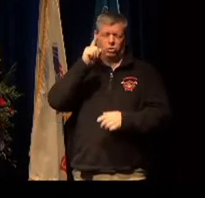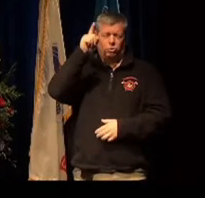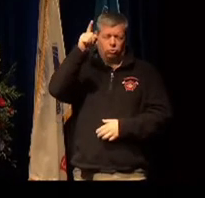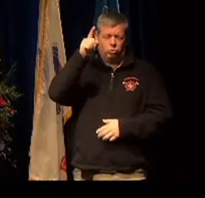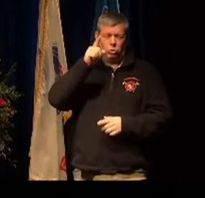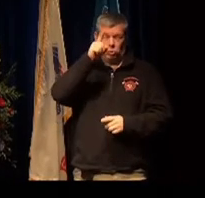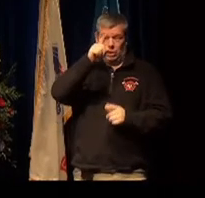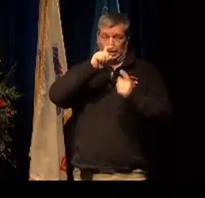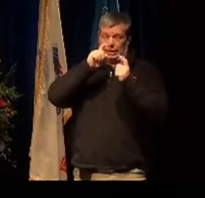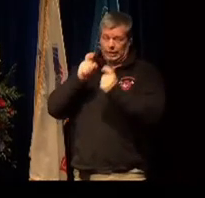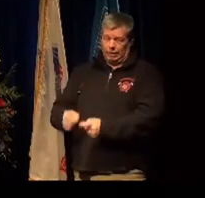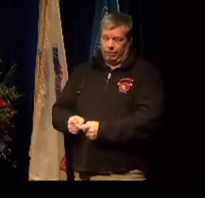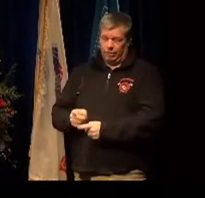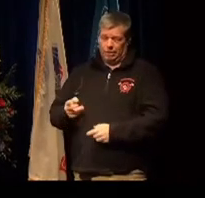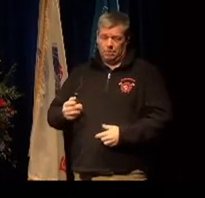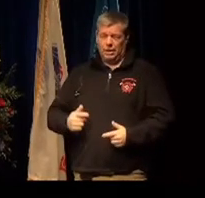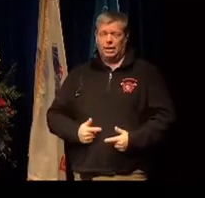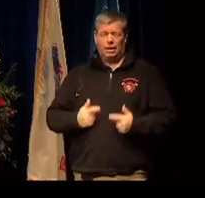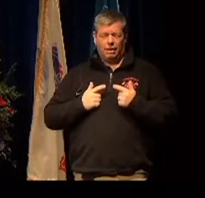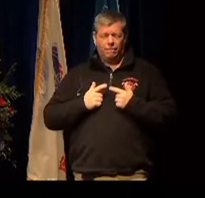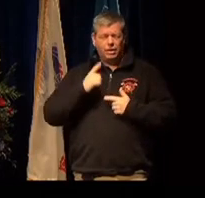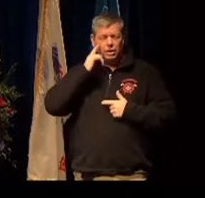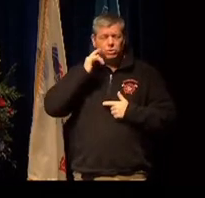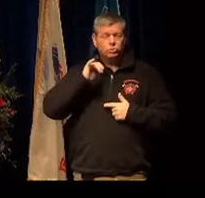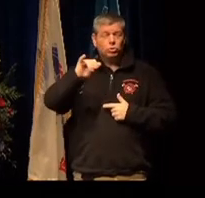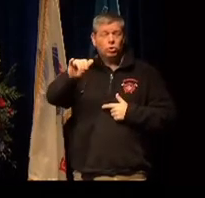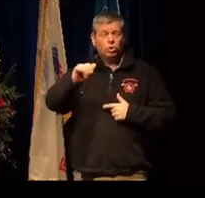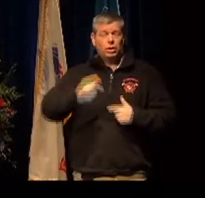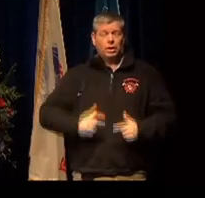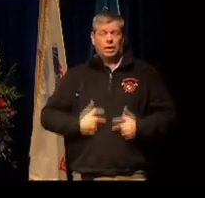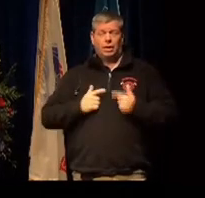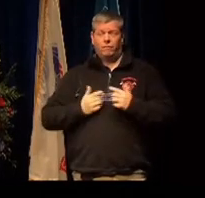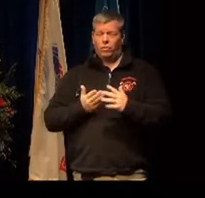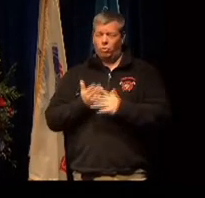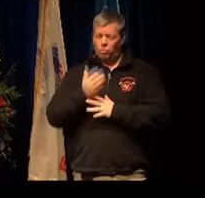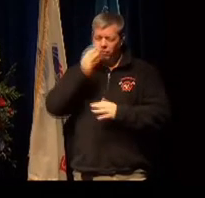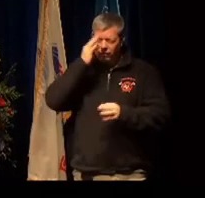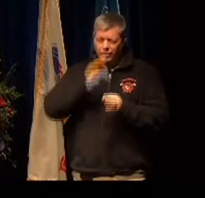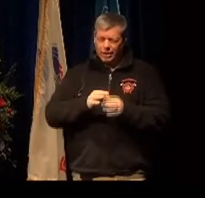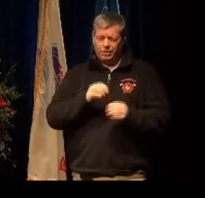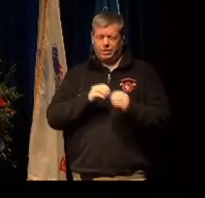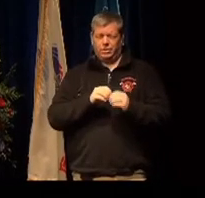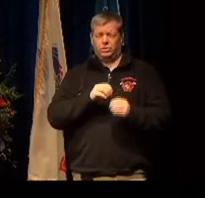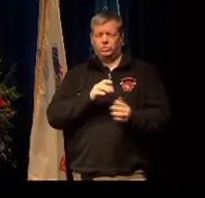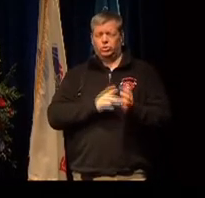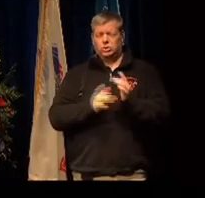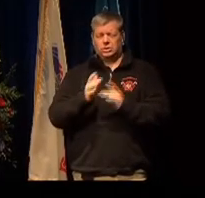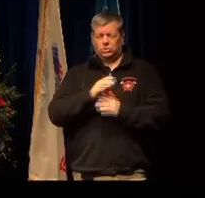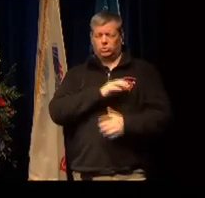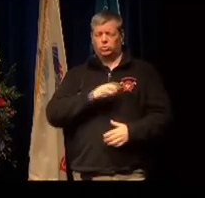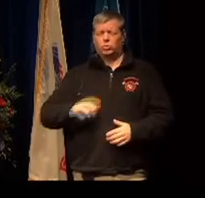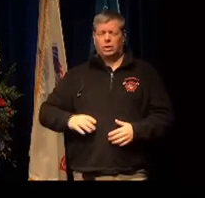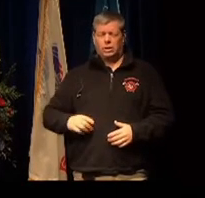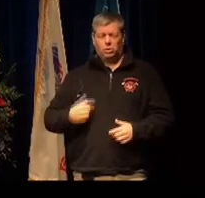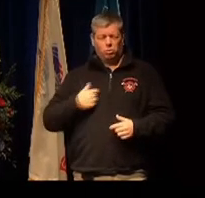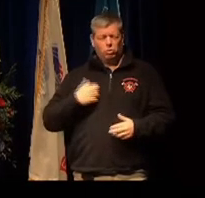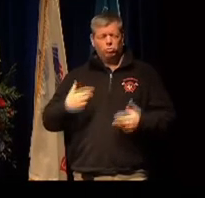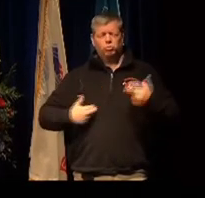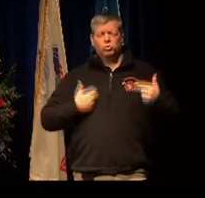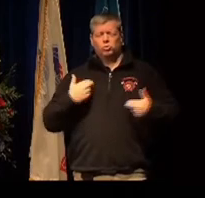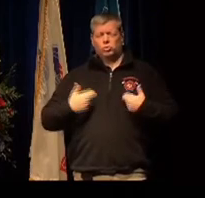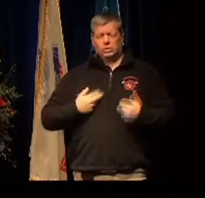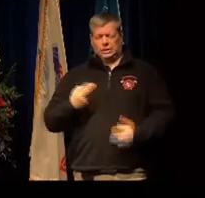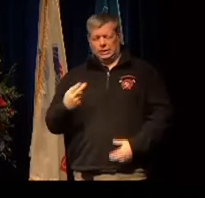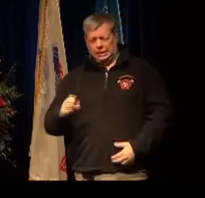possible. You gave him eternal life through faith in Jesus Christ as his Savior, and we rejoice to know that he is in your presence